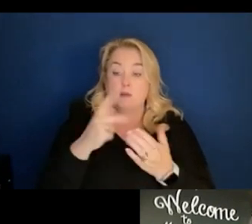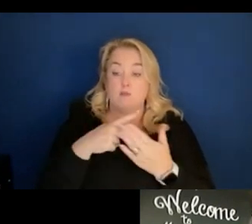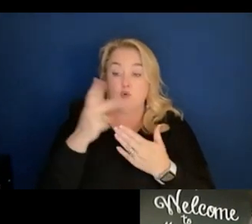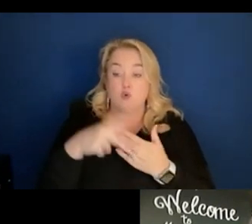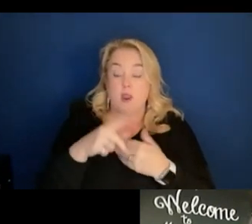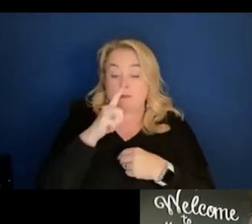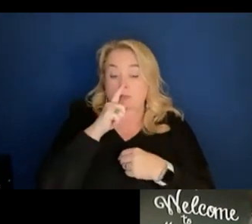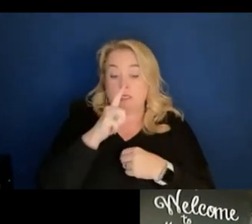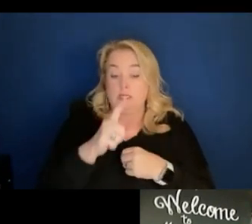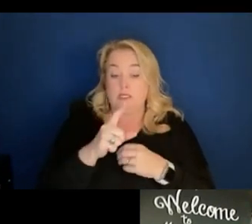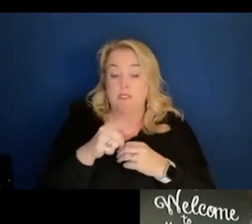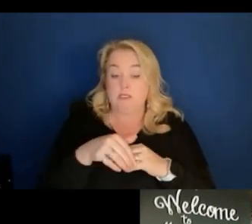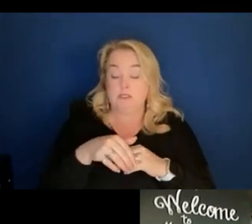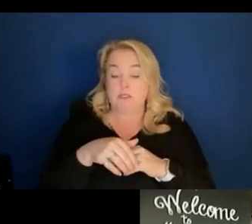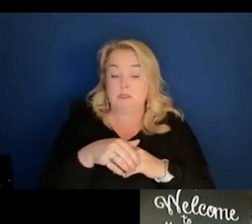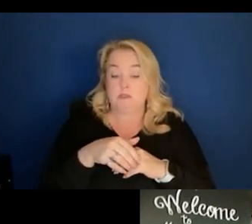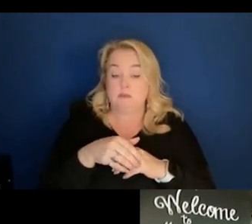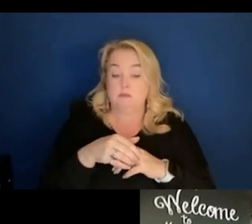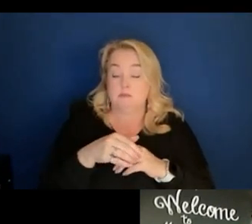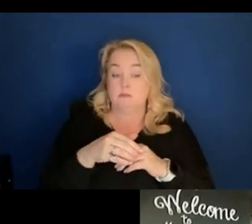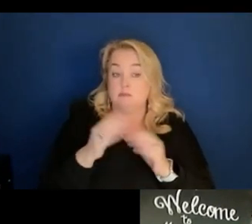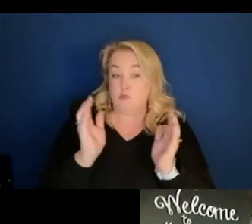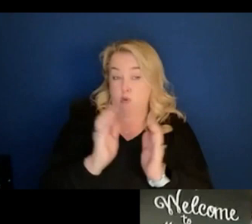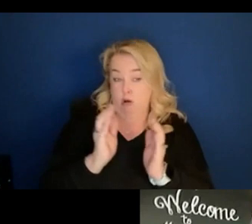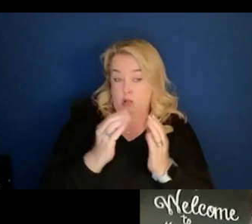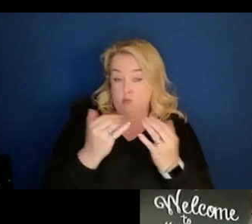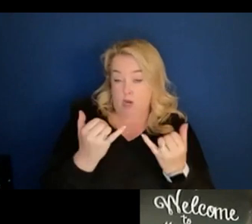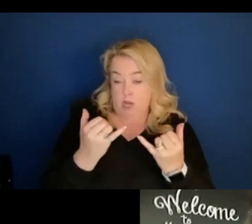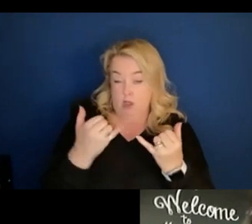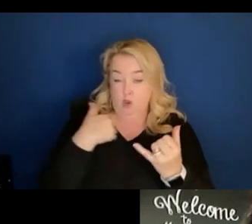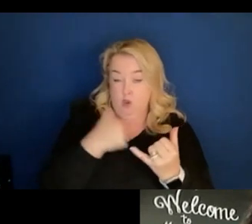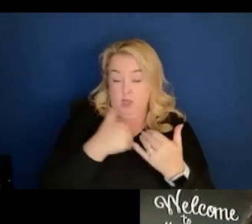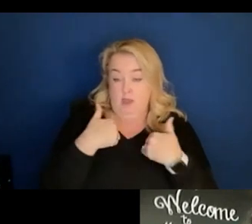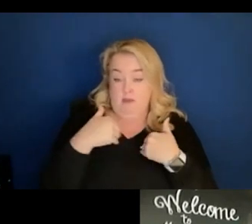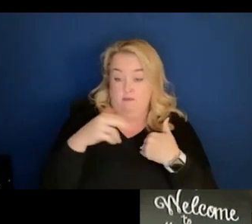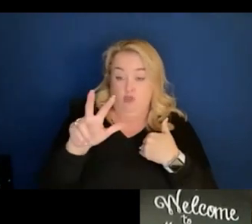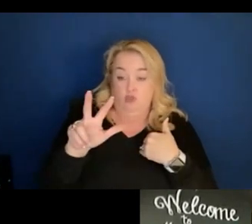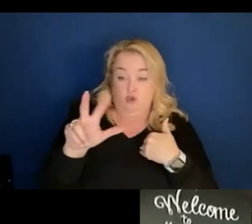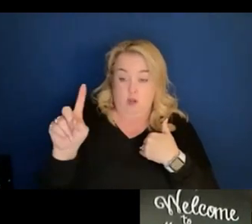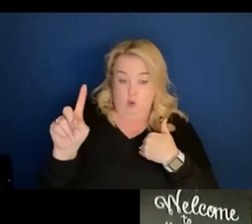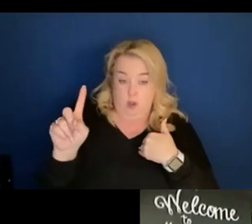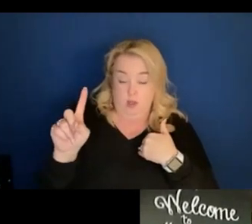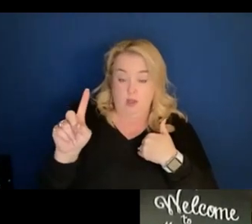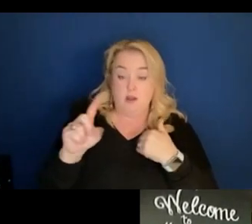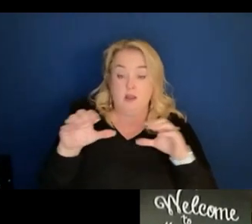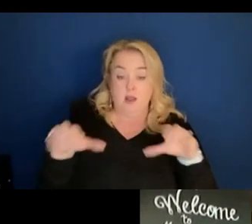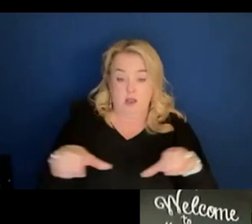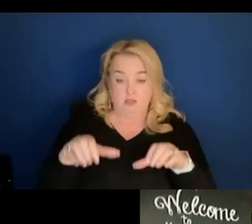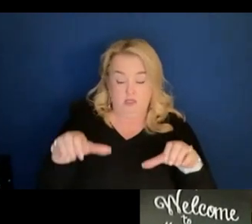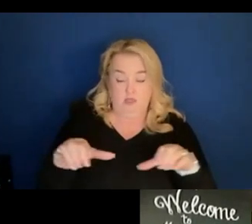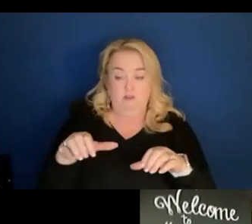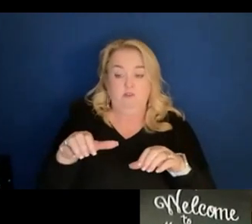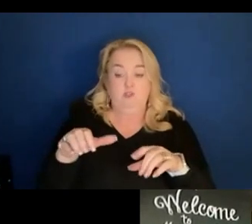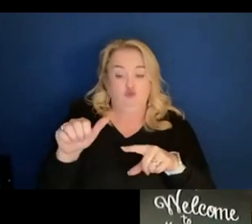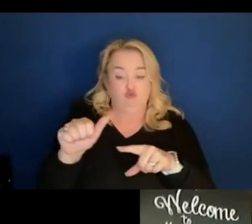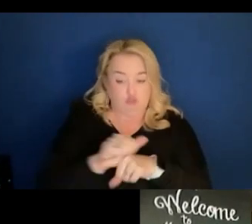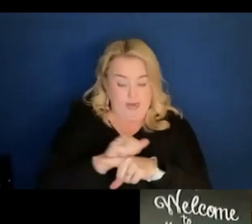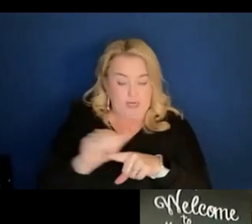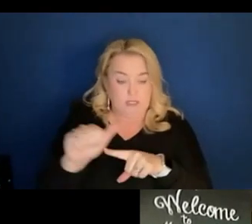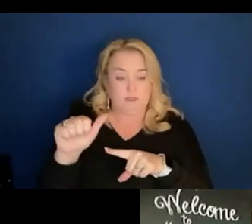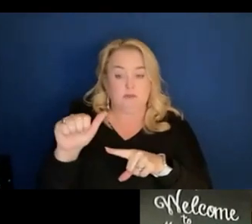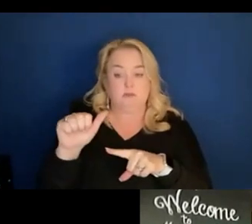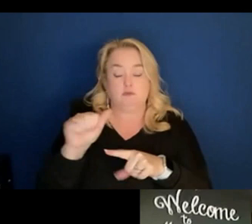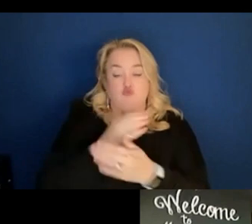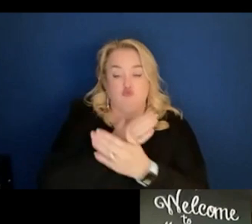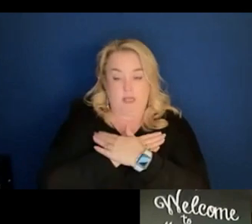program is small at the moment. We have 31 active trained